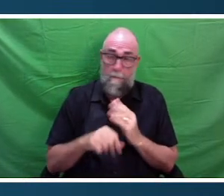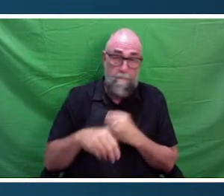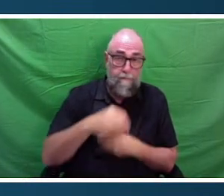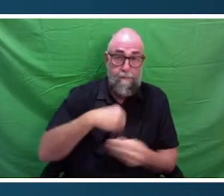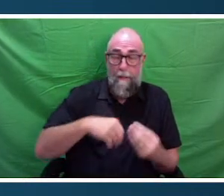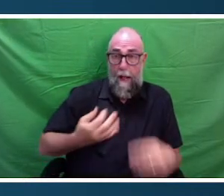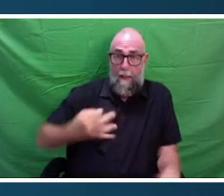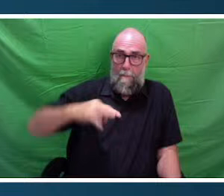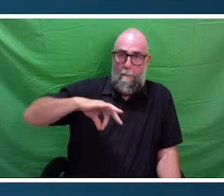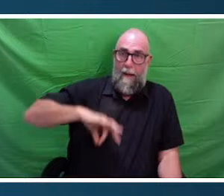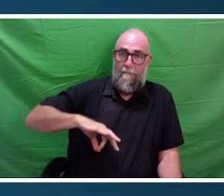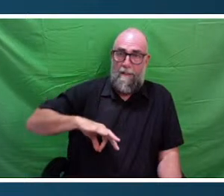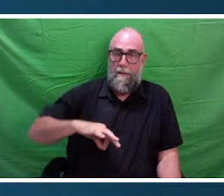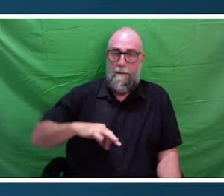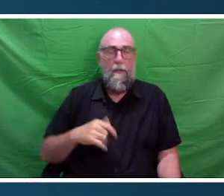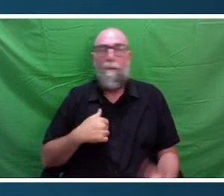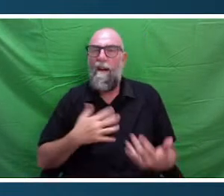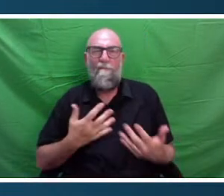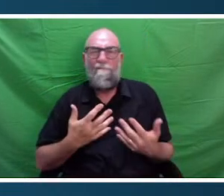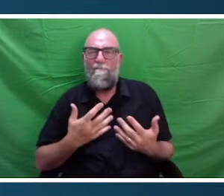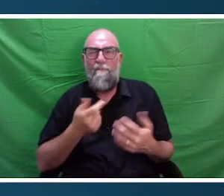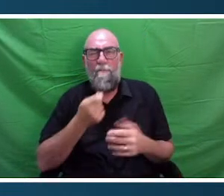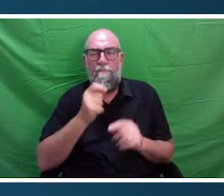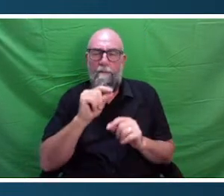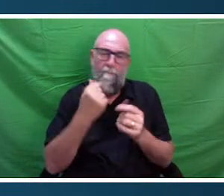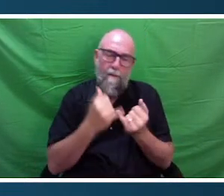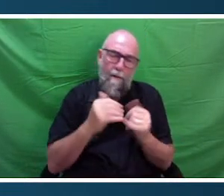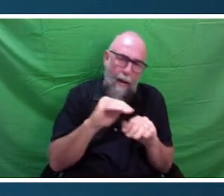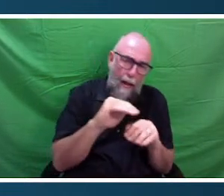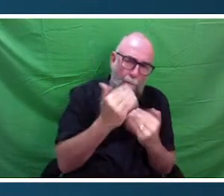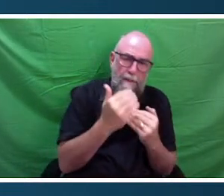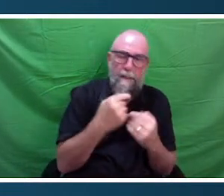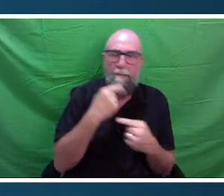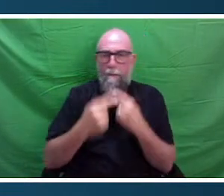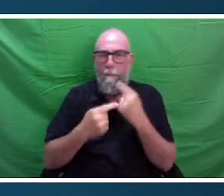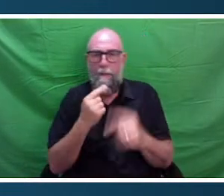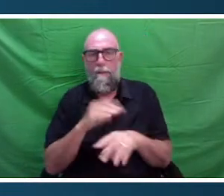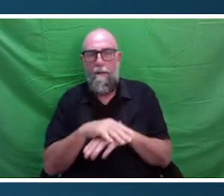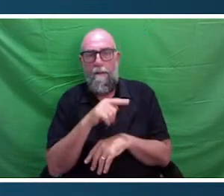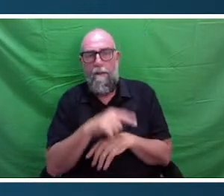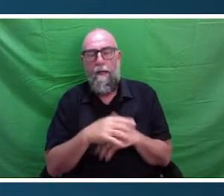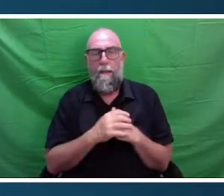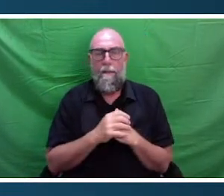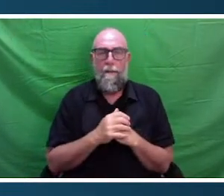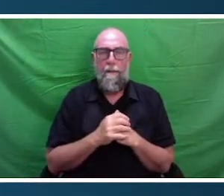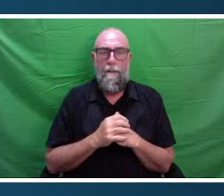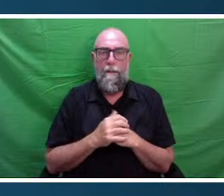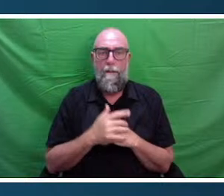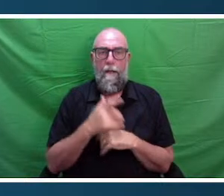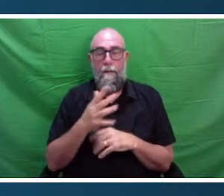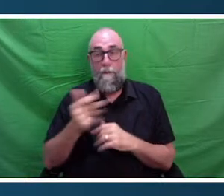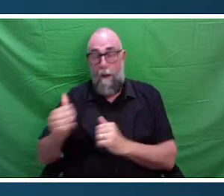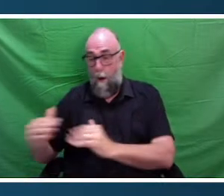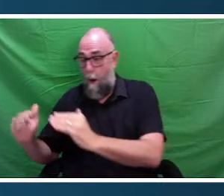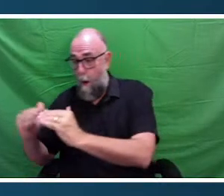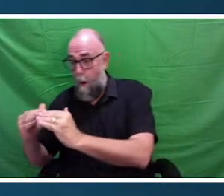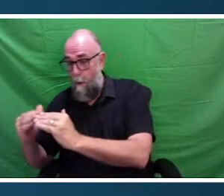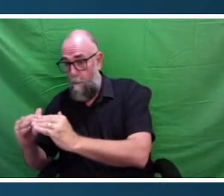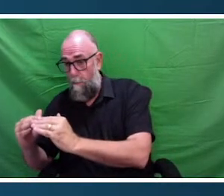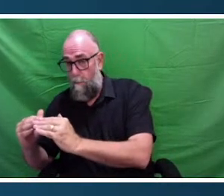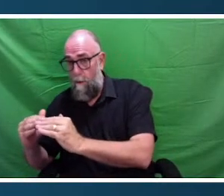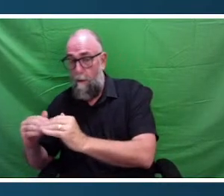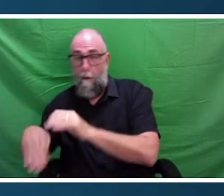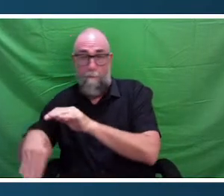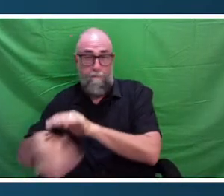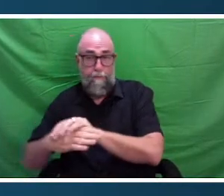obvious fact so far. But we have got some updated estimates on how big the earnings gains are when people move from their home pre-departure earnings to working over